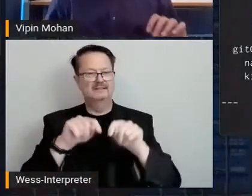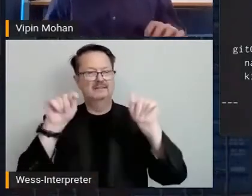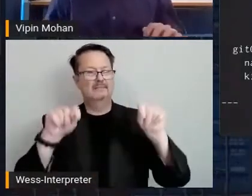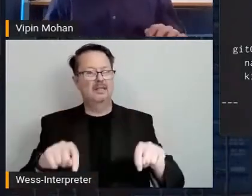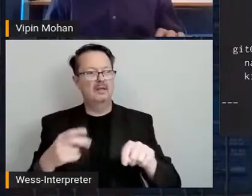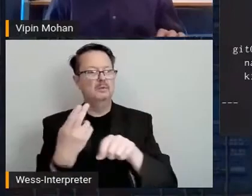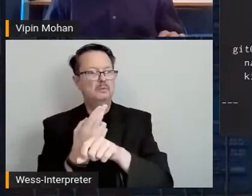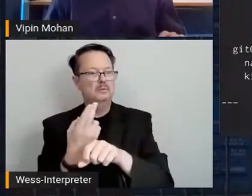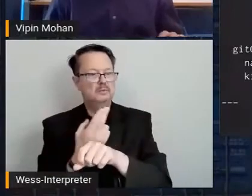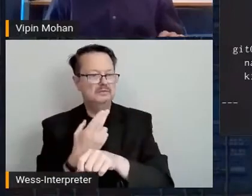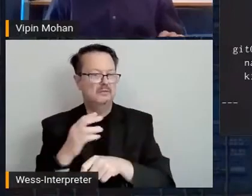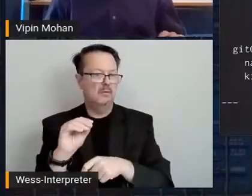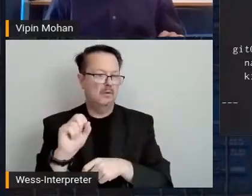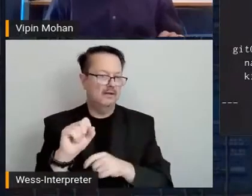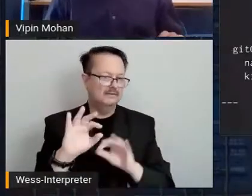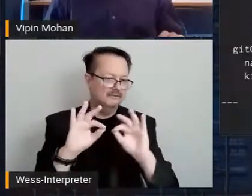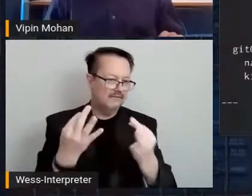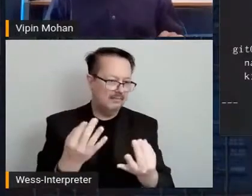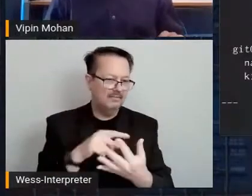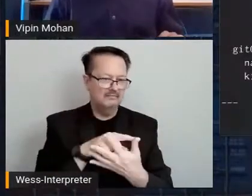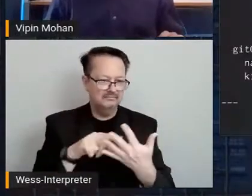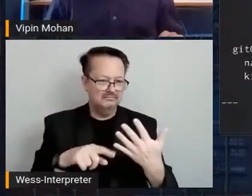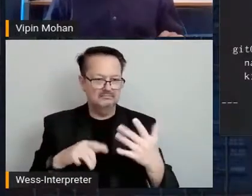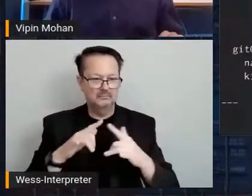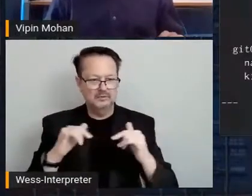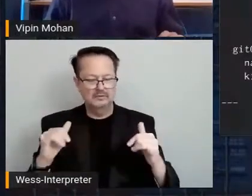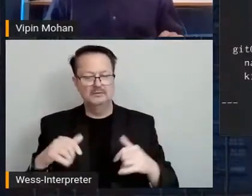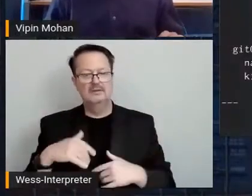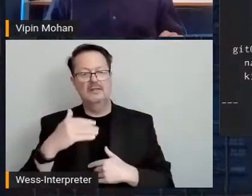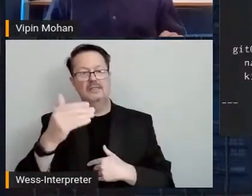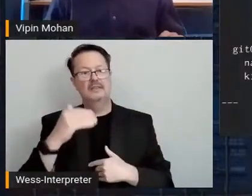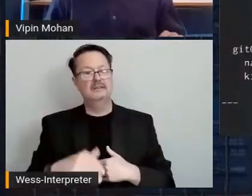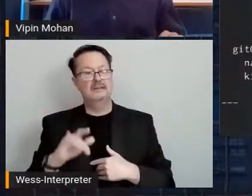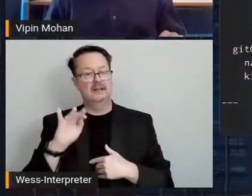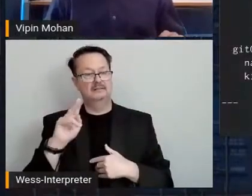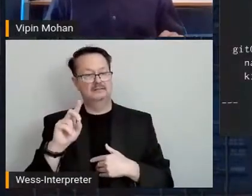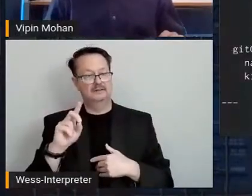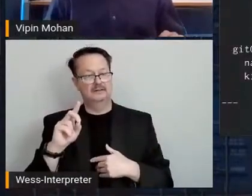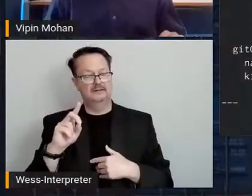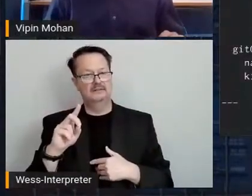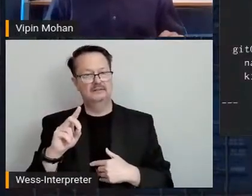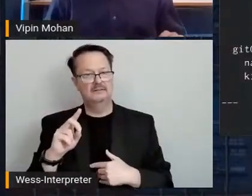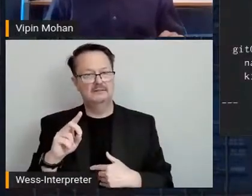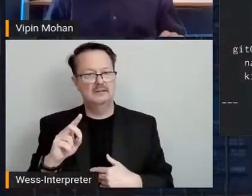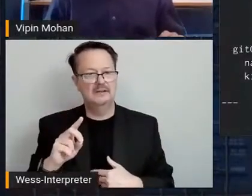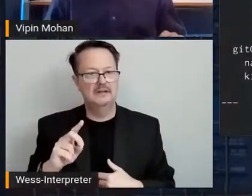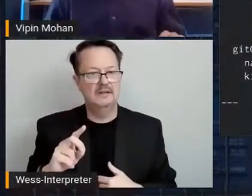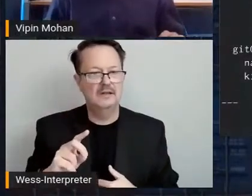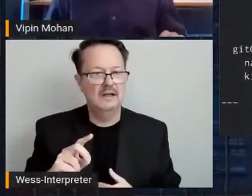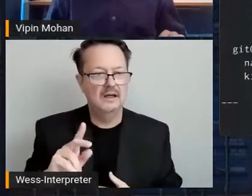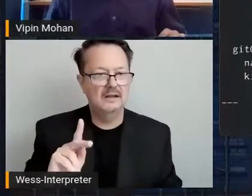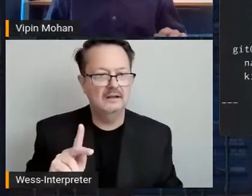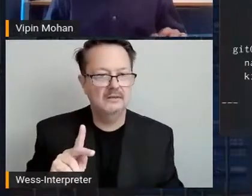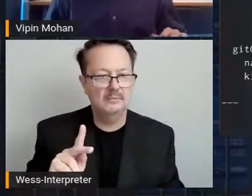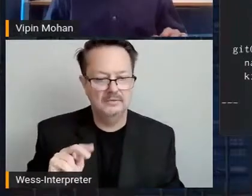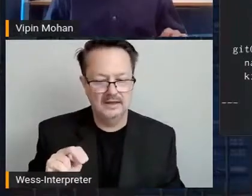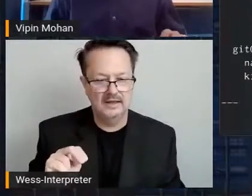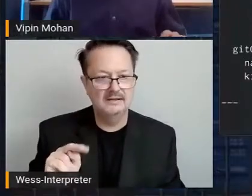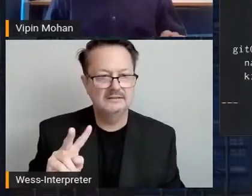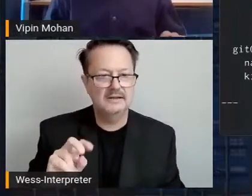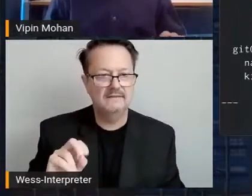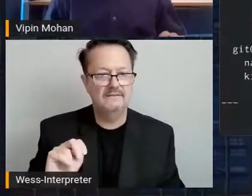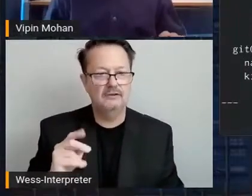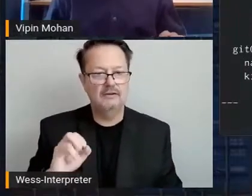OS family and whatnot over there. The next field is Kubernetes versions. Today, EKS-A supports both 120 and